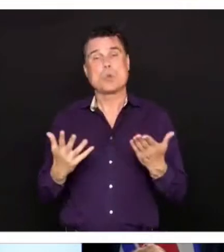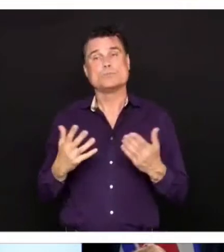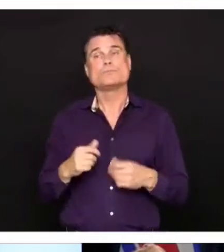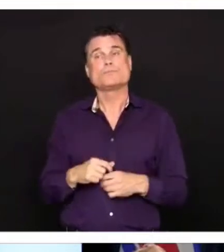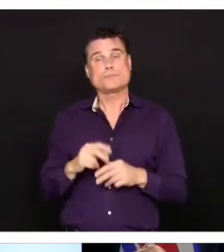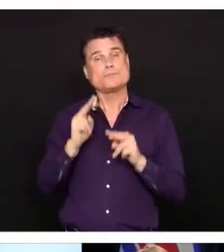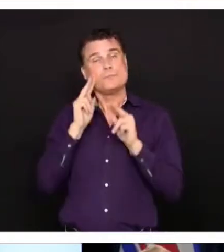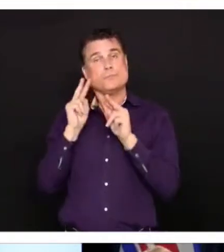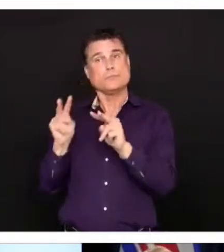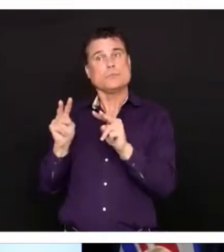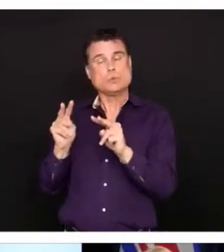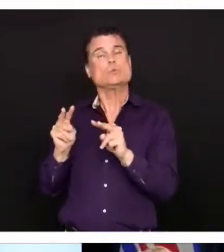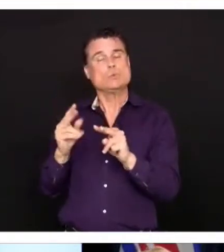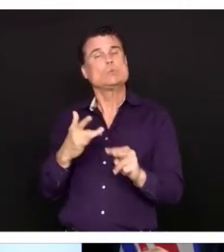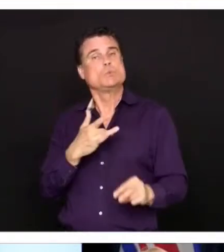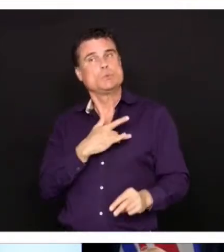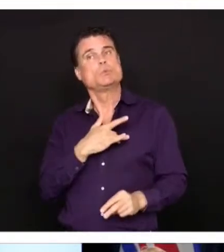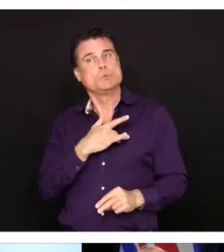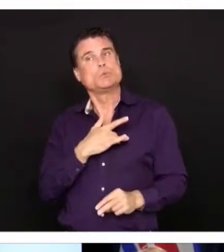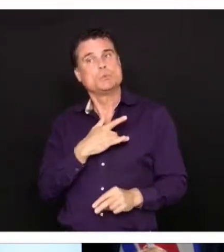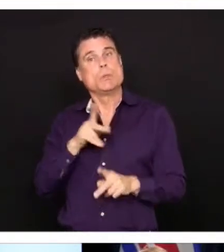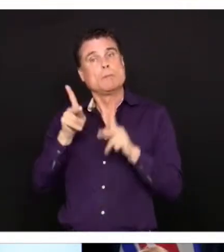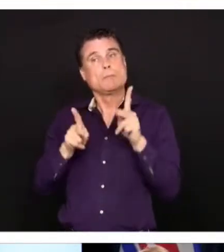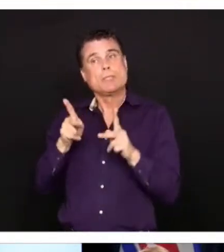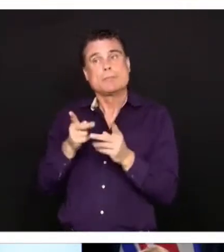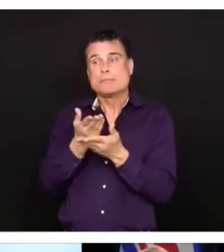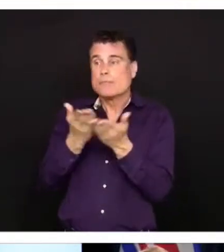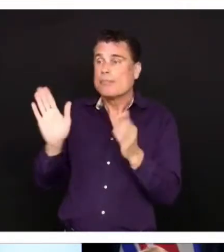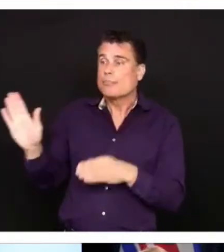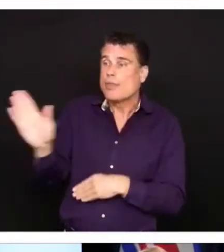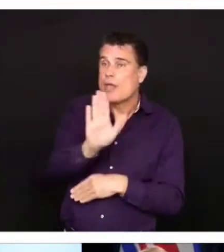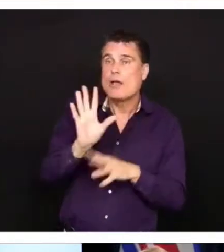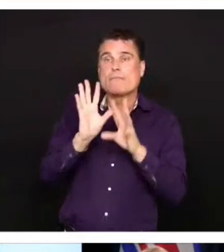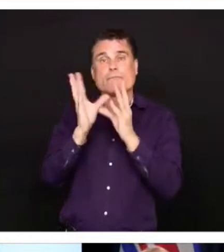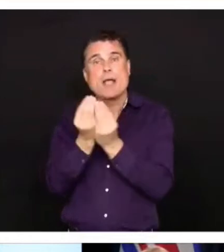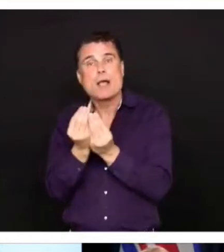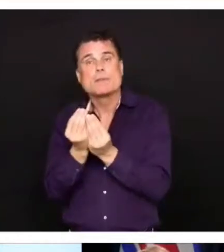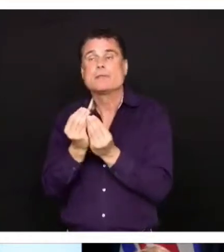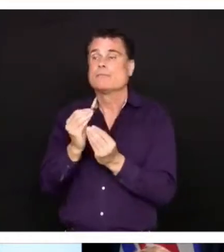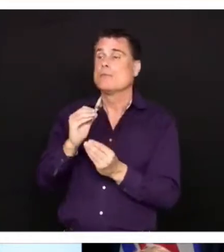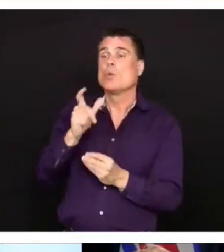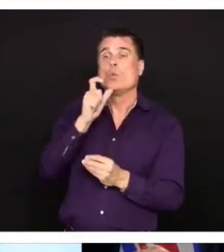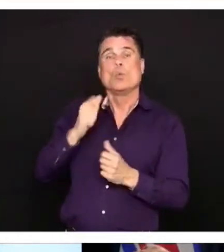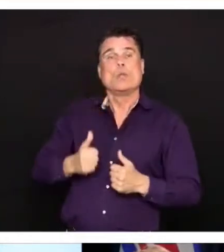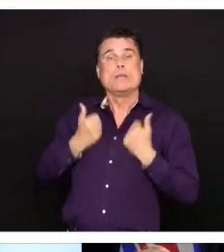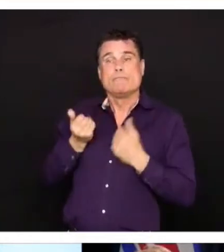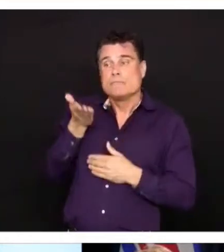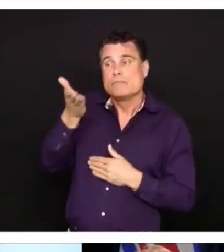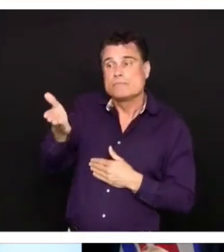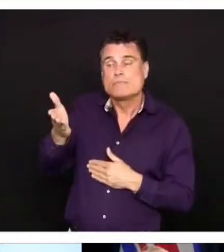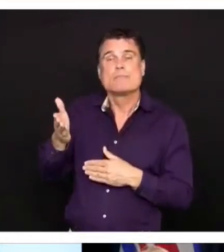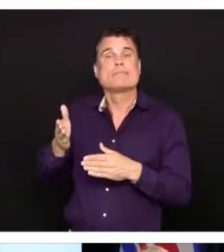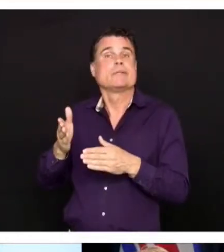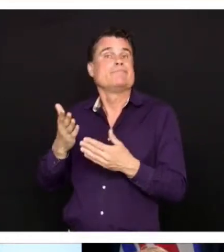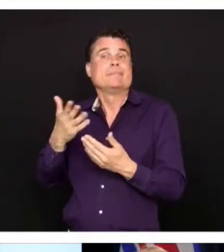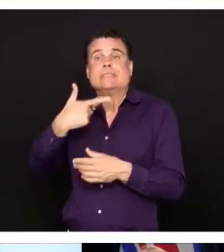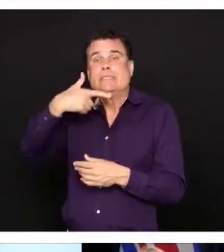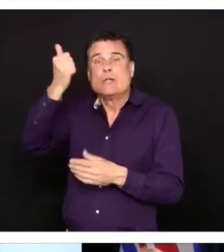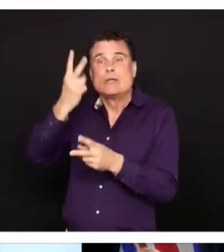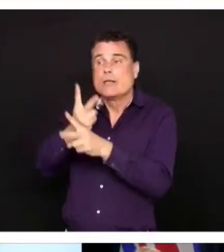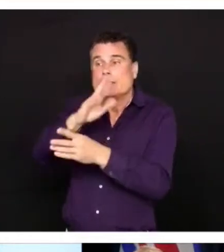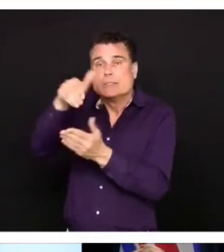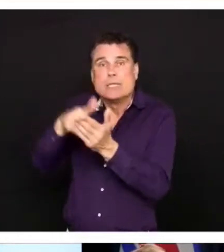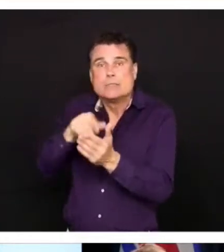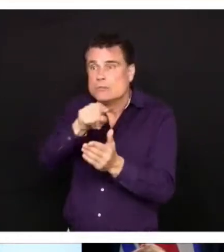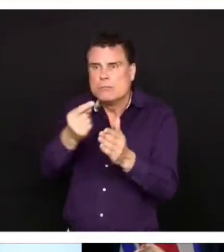we have seen cases, and what you can see is that no region of this province has been spared. We know that there have